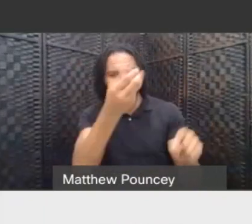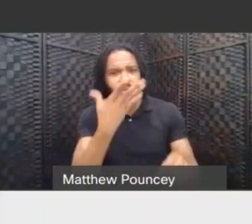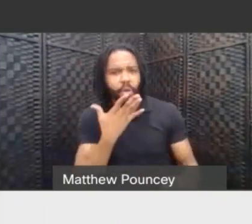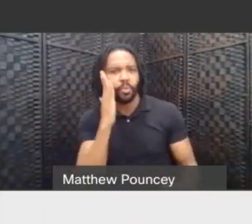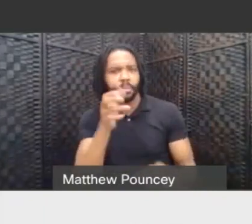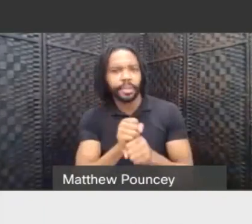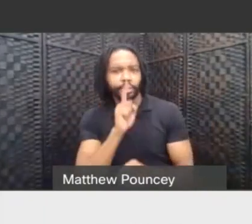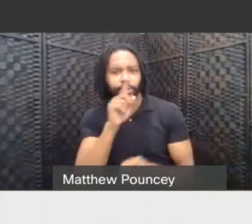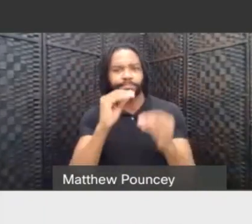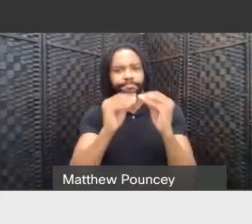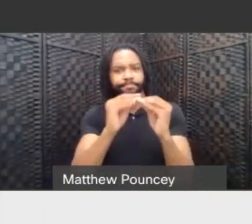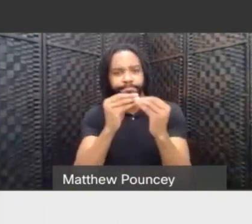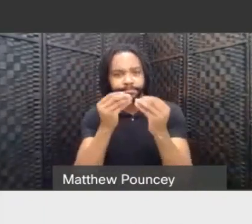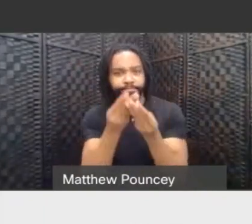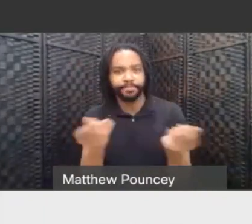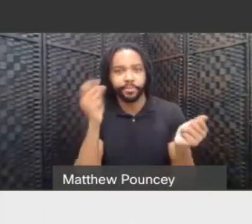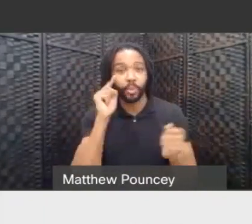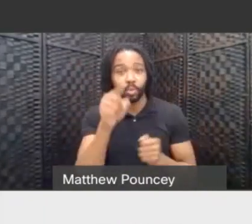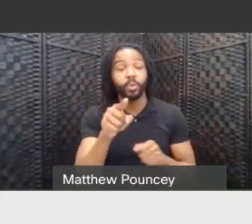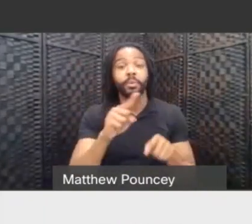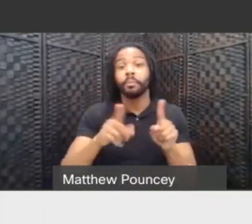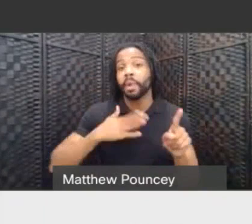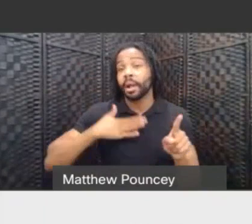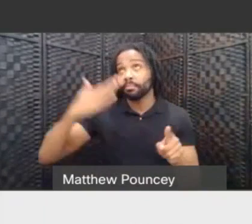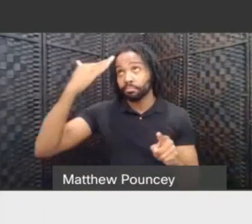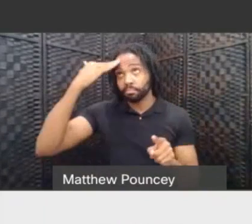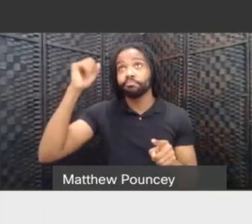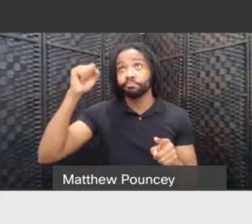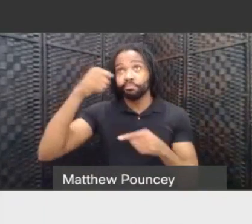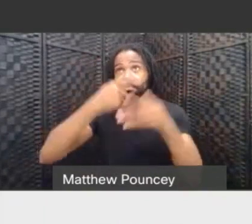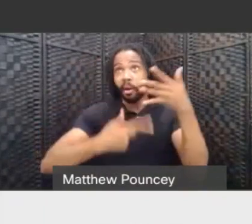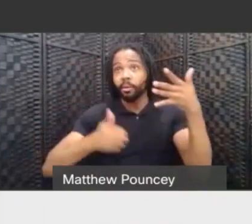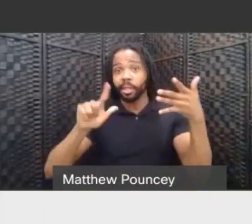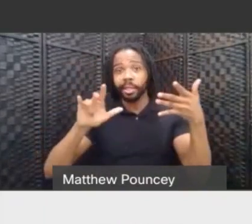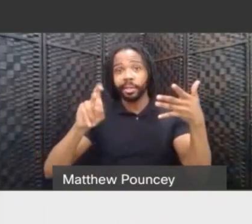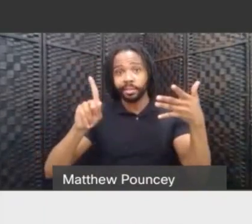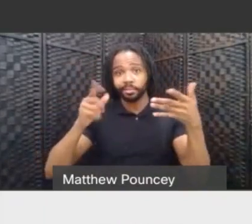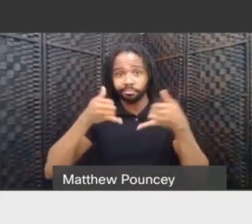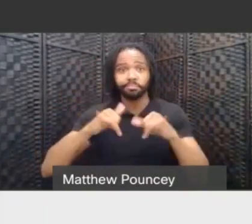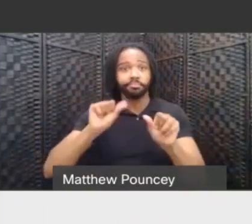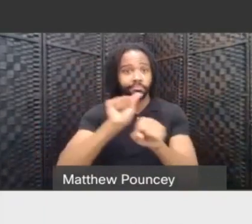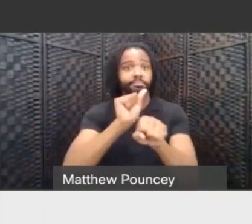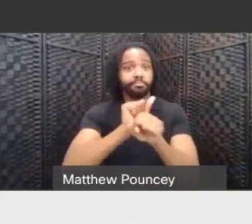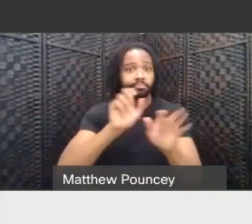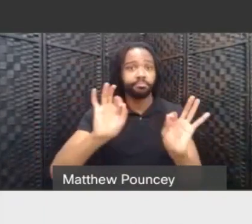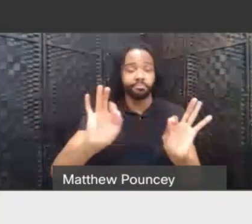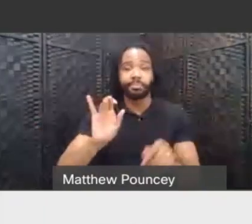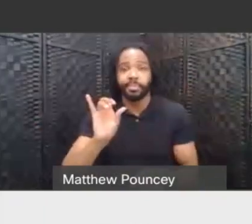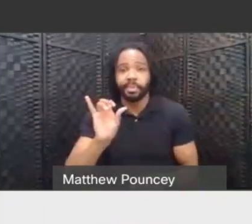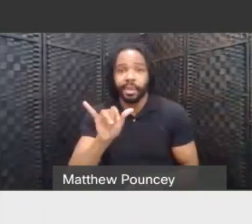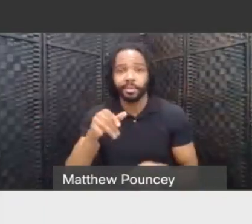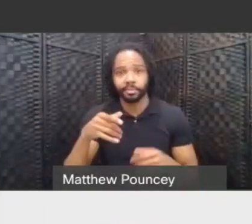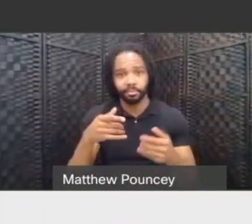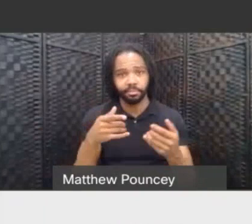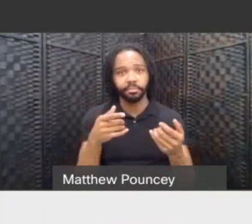sure that those get fixed. But to my knowledge, they all still work, and that is the level that you